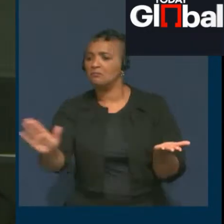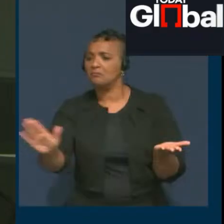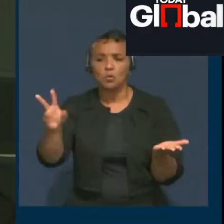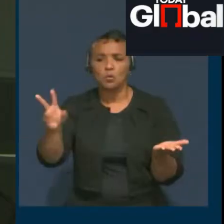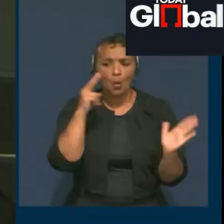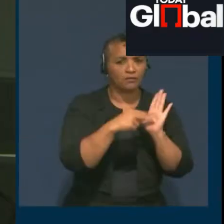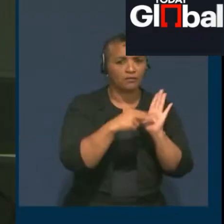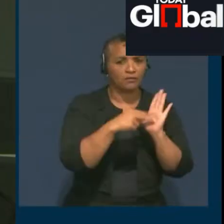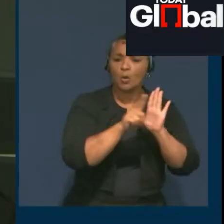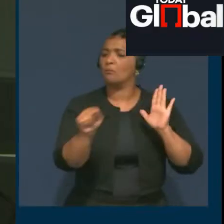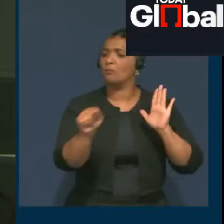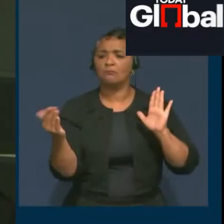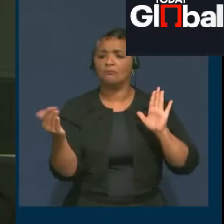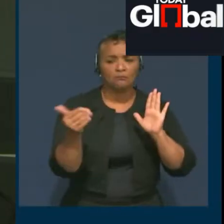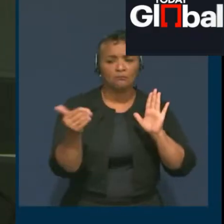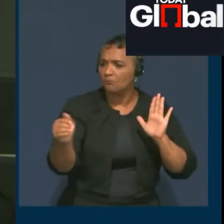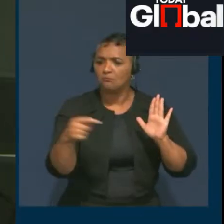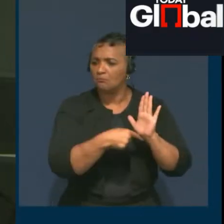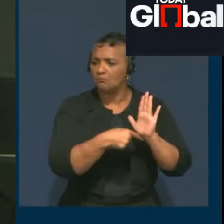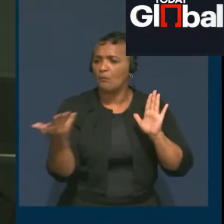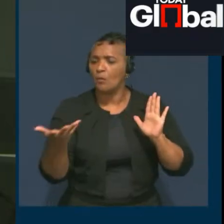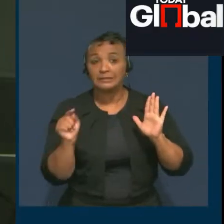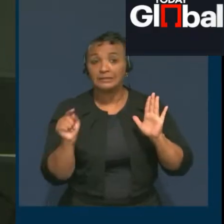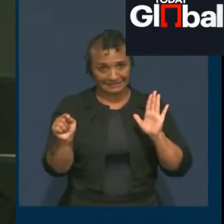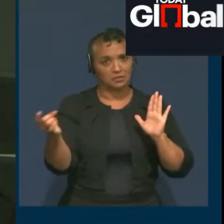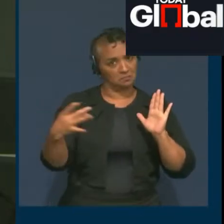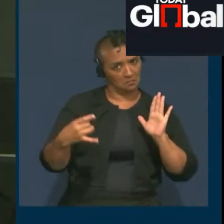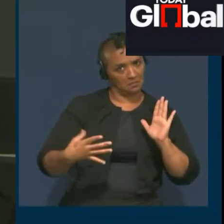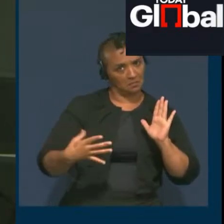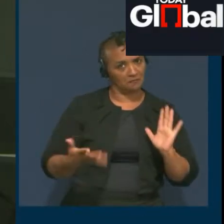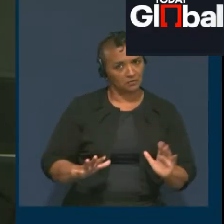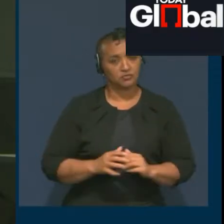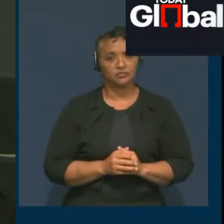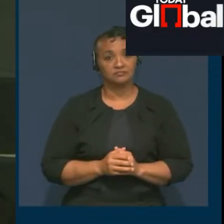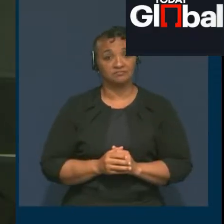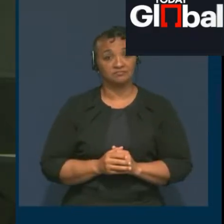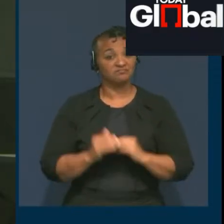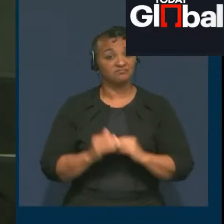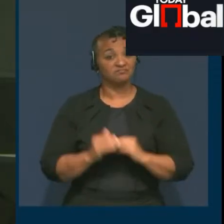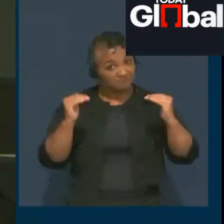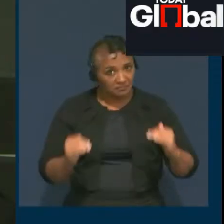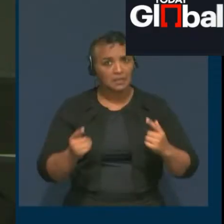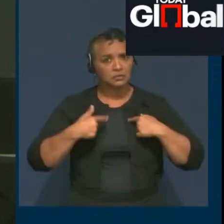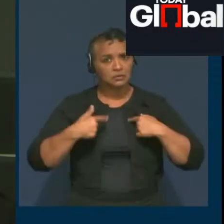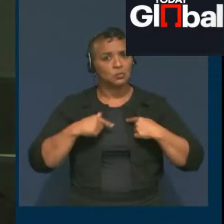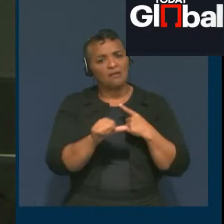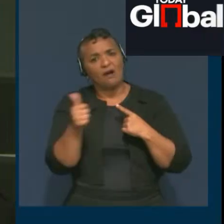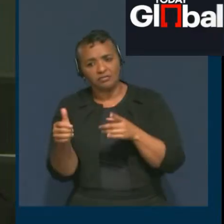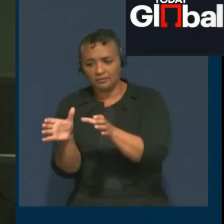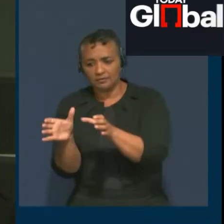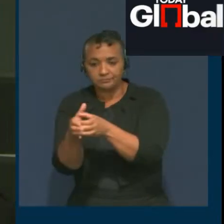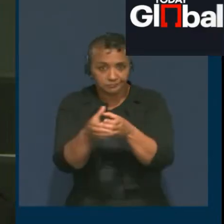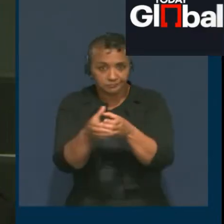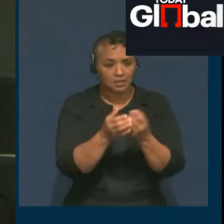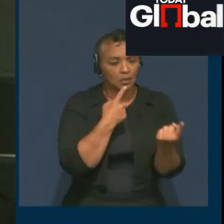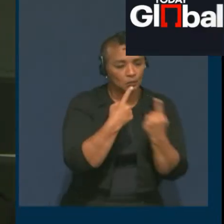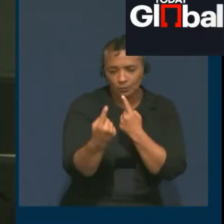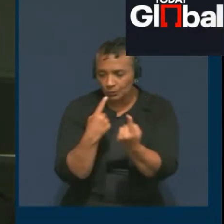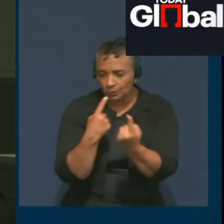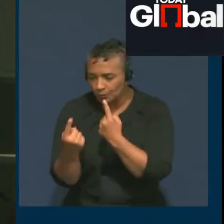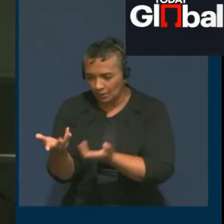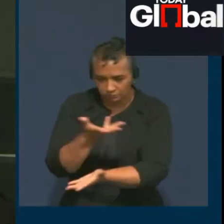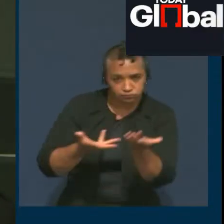law. Following that, we consulted other authorities and we have taken the comments into